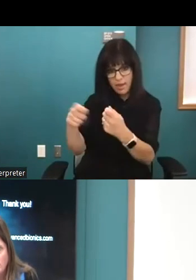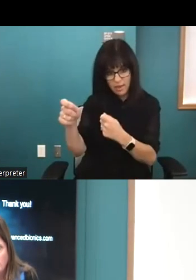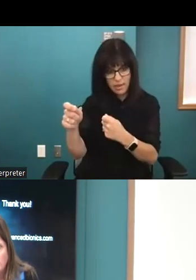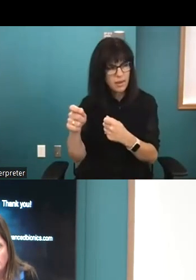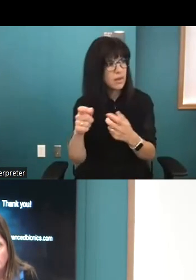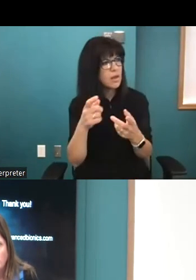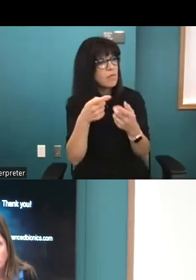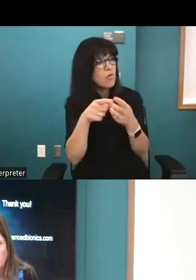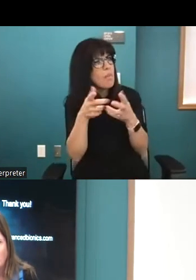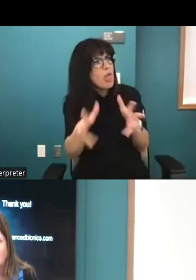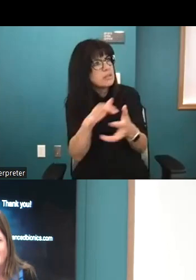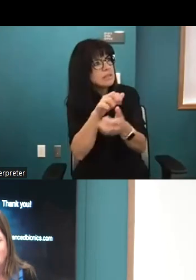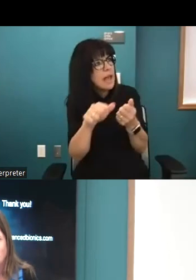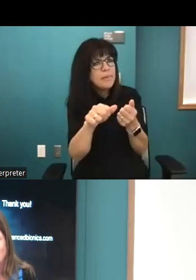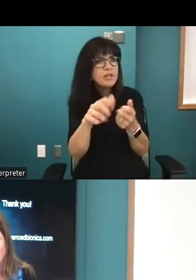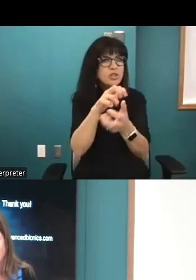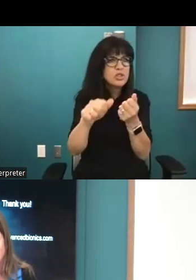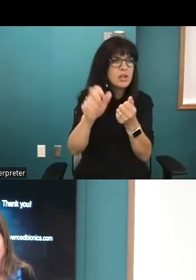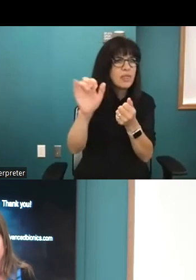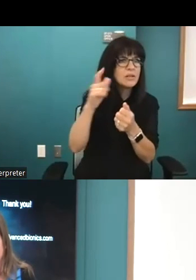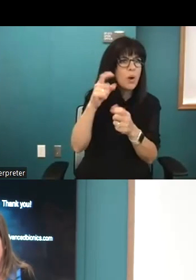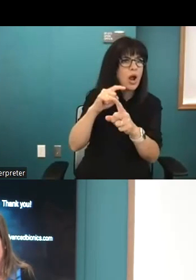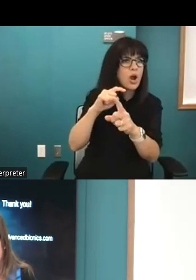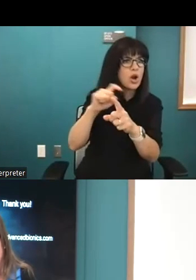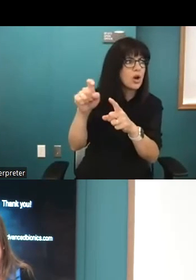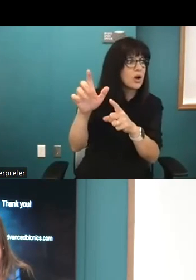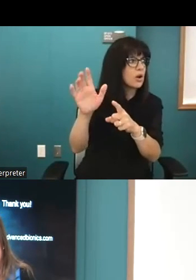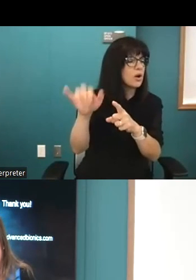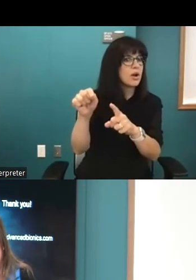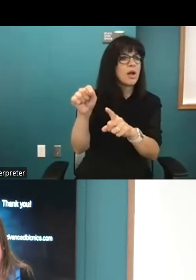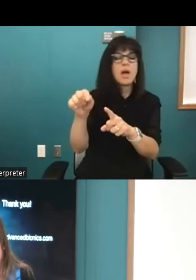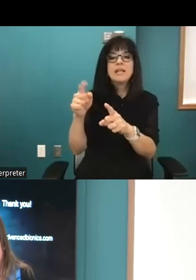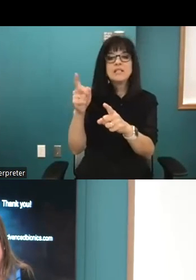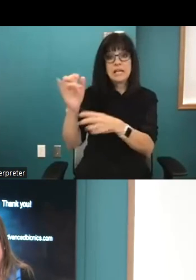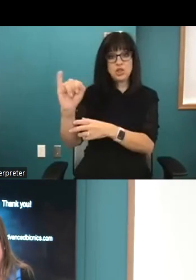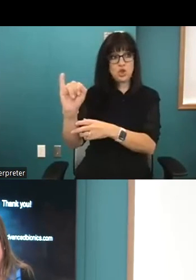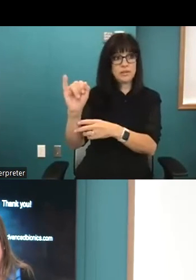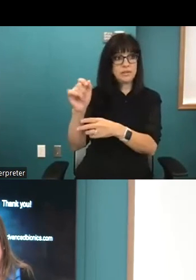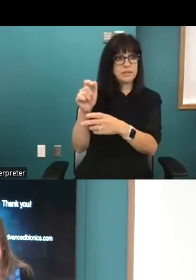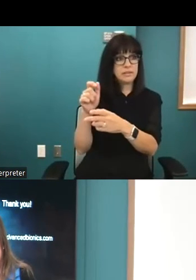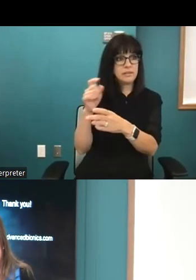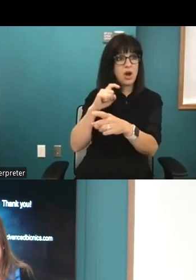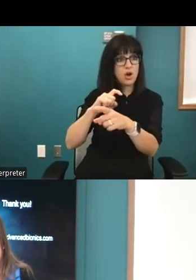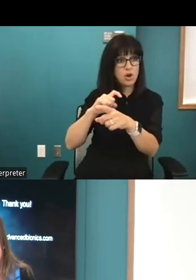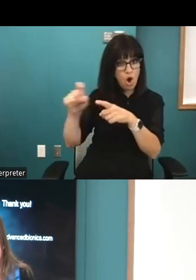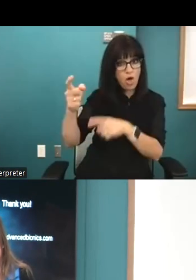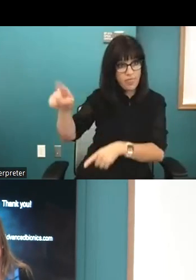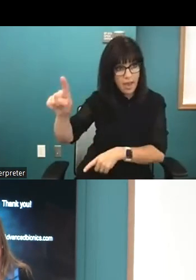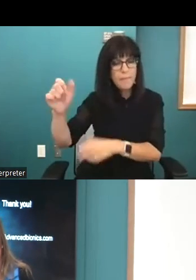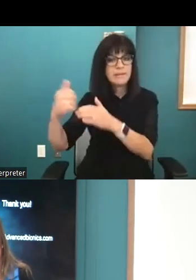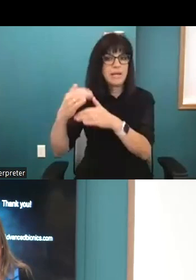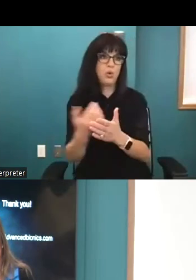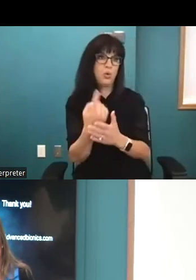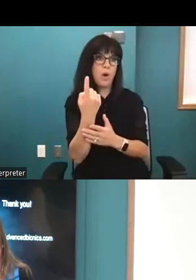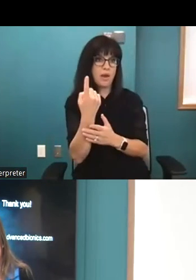damage? Do the loss and damage? Was that? It's insured. Is it It's just through a loss? insured. Just call and they'll send you a new X because it's insured. So